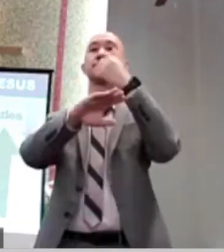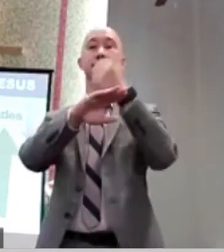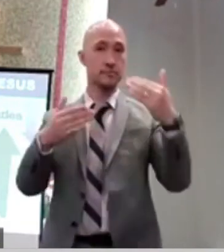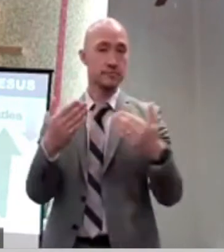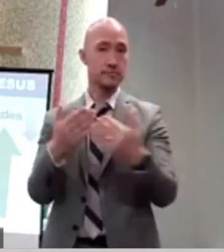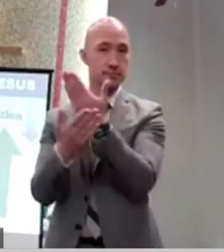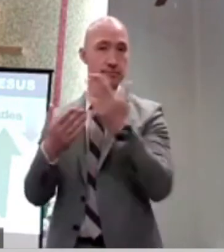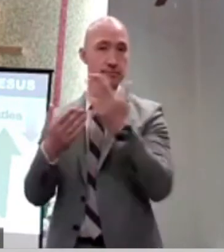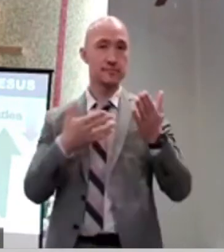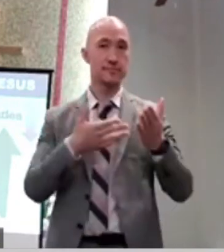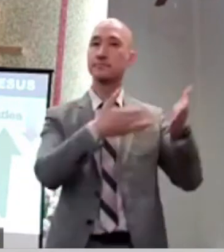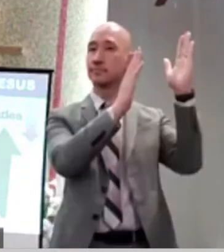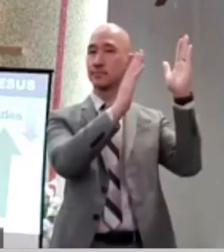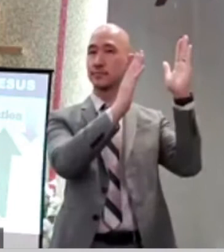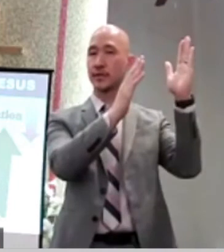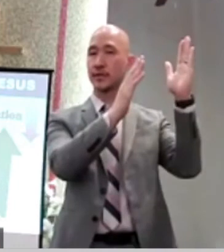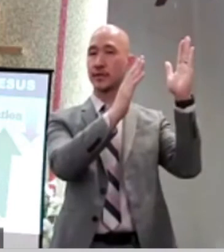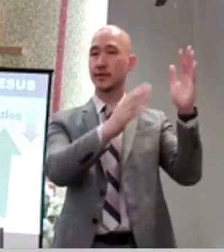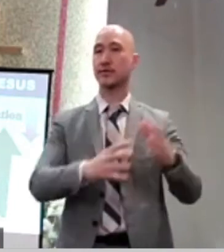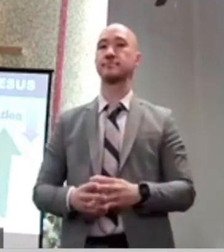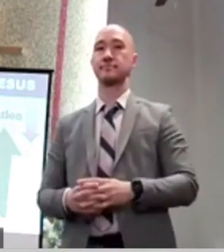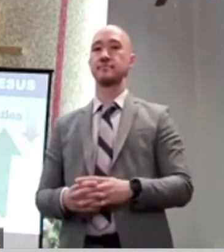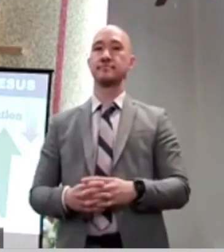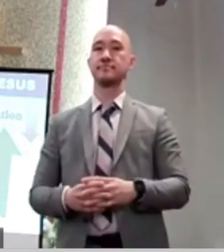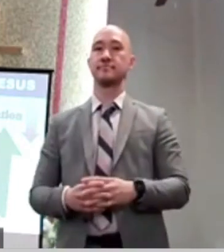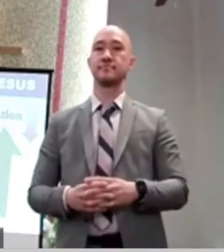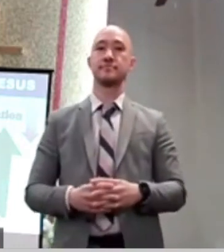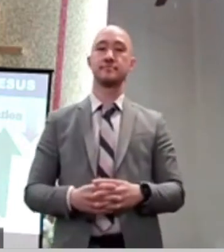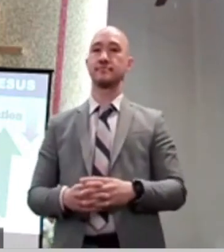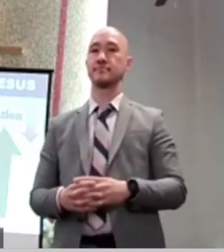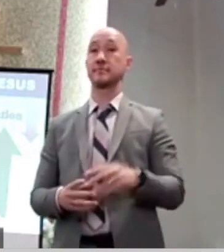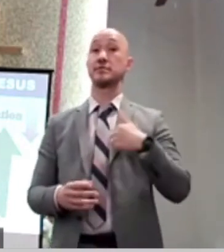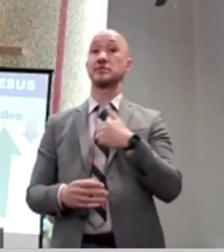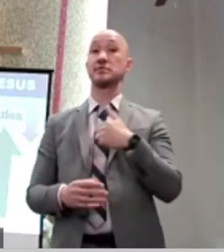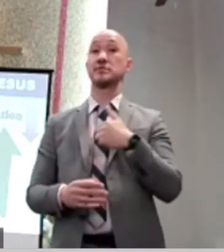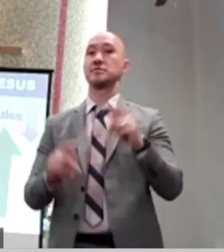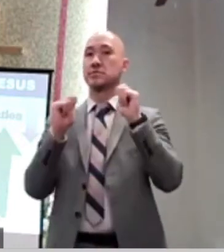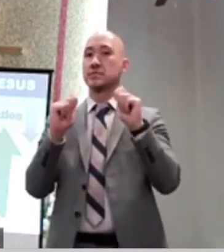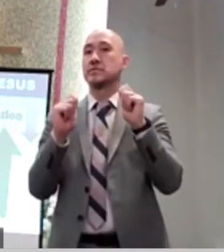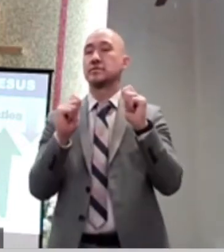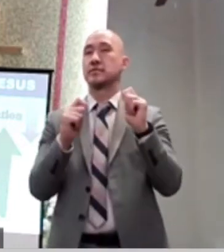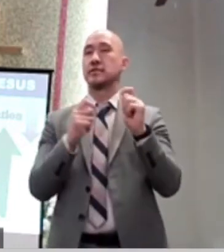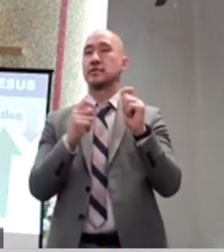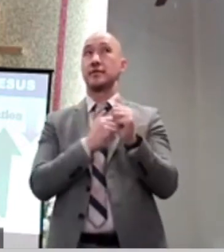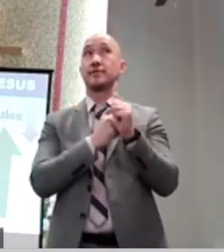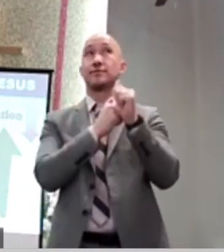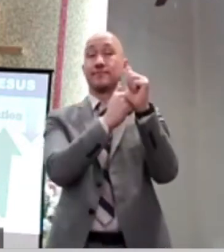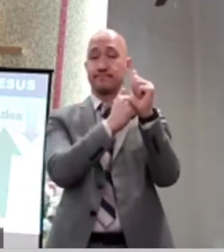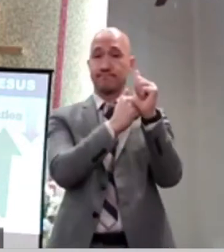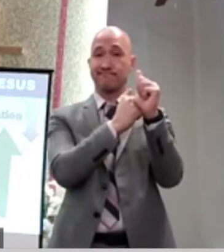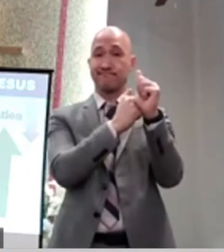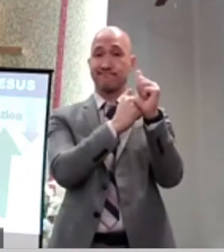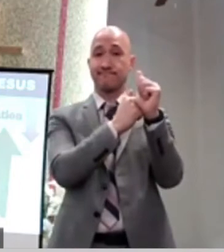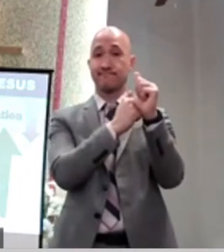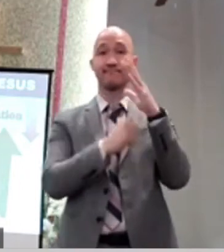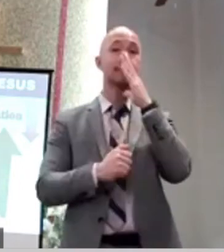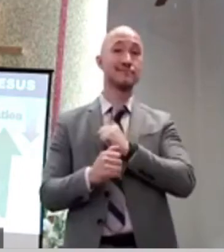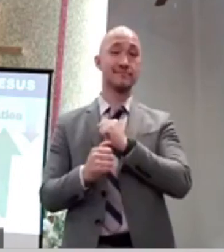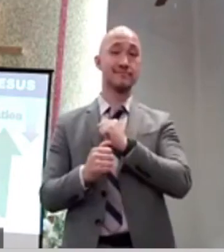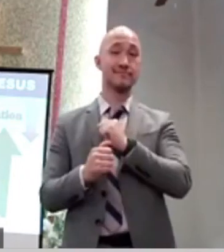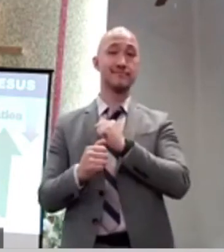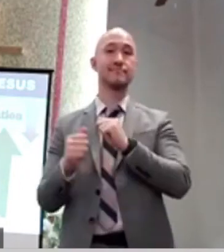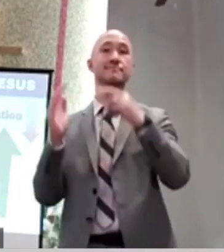law, because Jesus fulfilled the law where we could not. We always came short of God's expectations. And